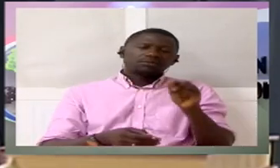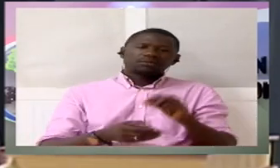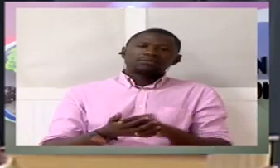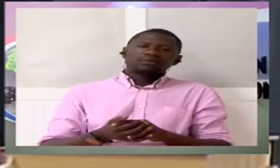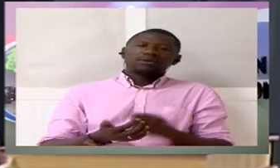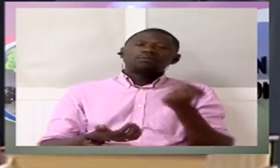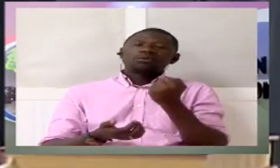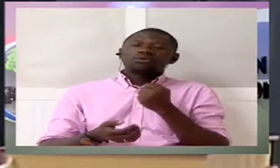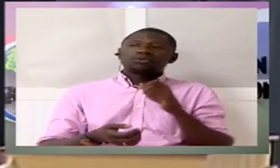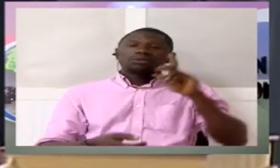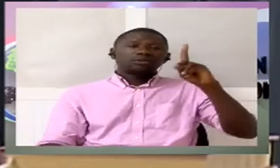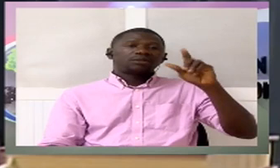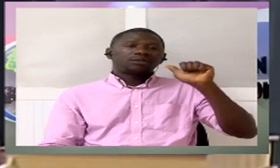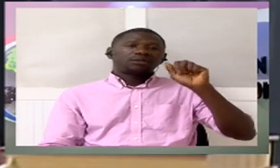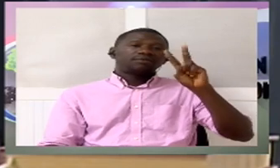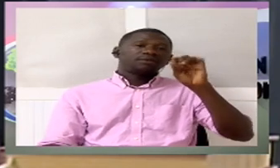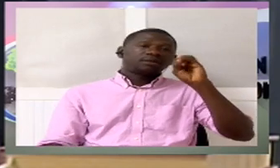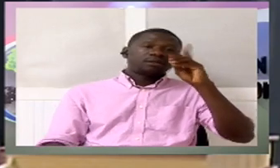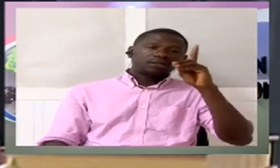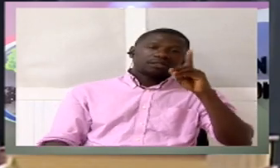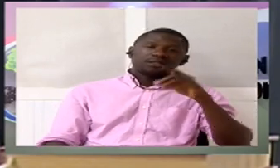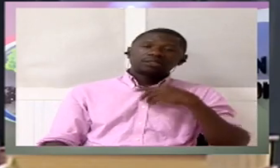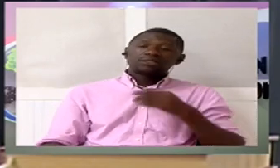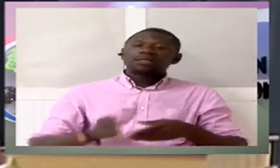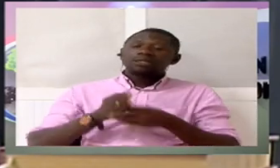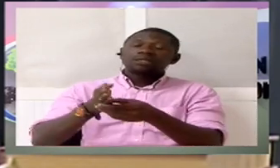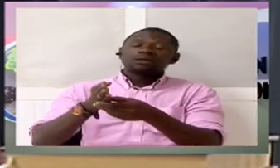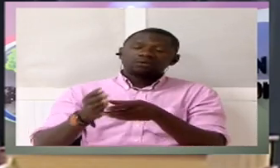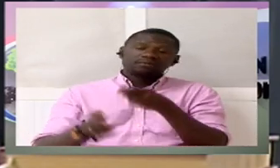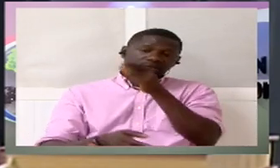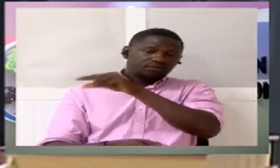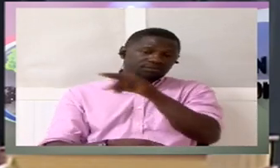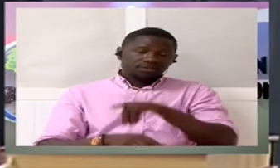David is the head of the place. And I